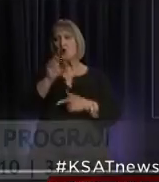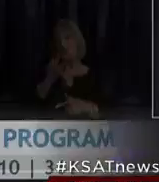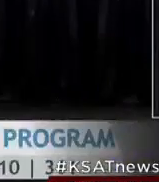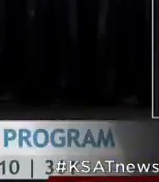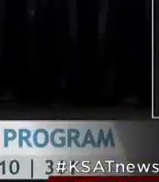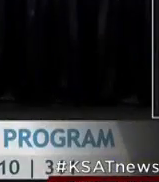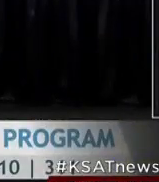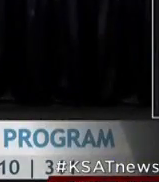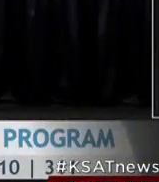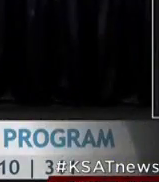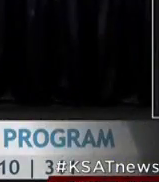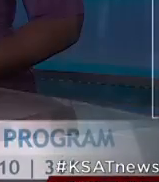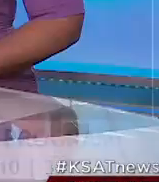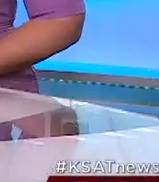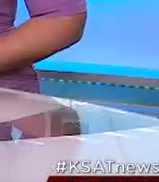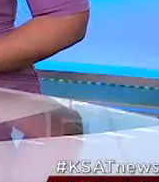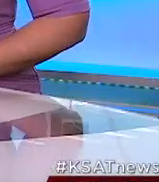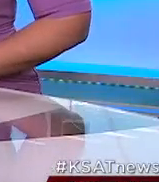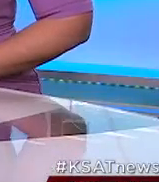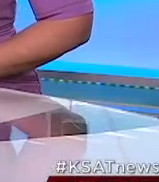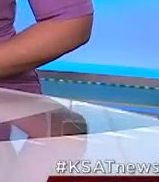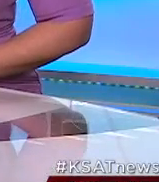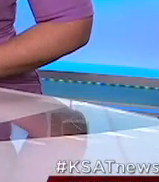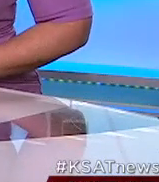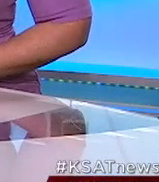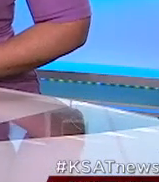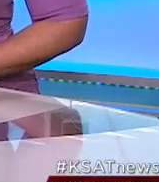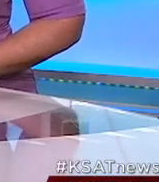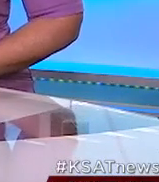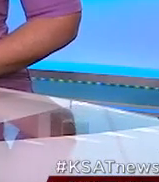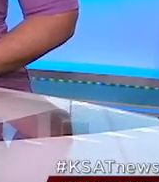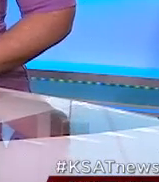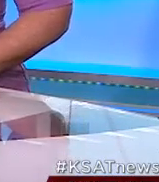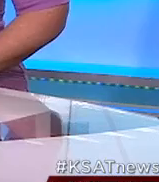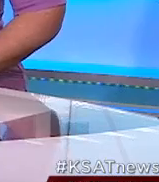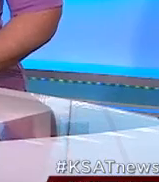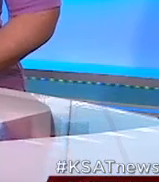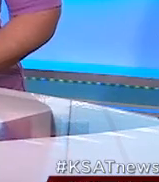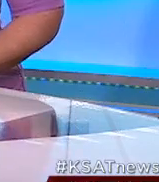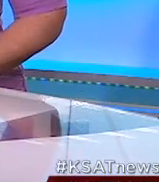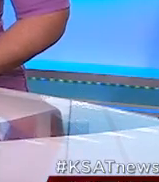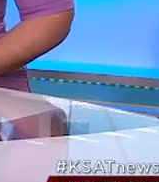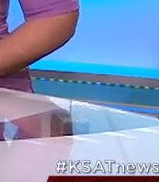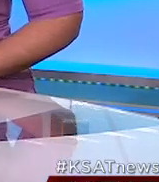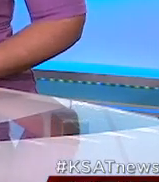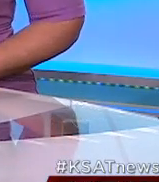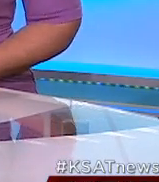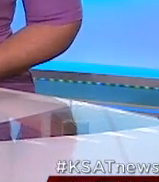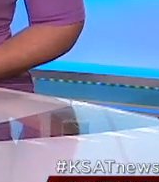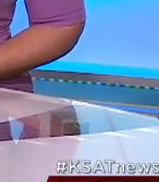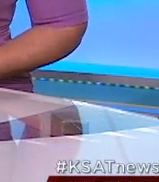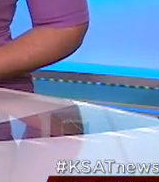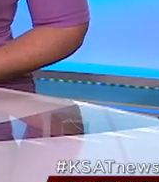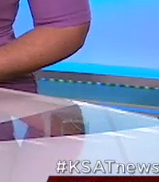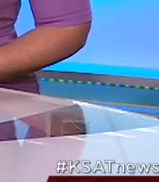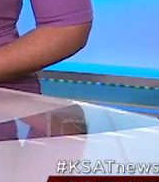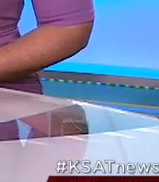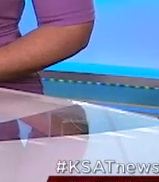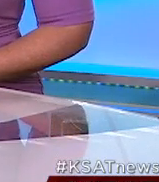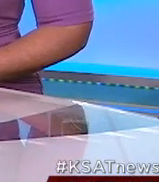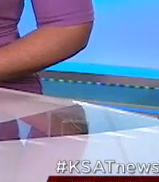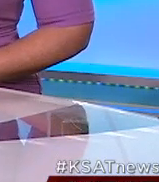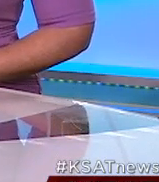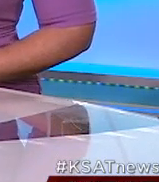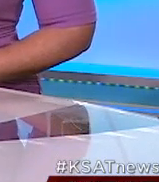covid19.sanantonio.gov to access. All right, low numbers again, although there may be a lag time in some of the reporting from some of the testing sites. Just 77